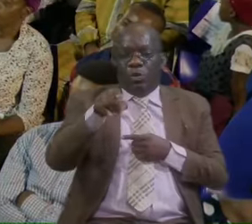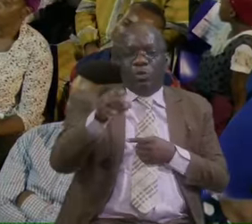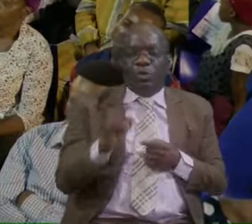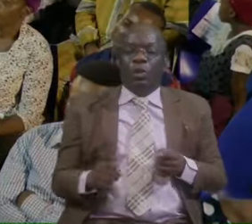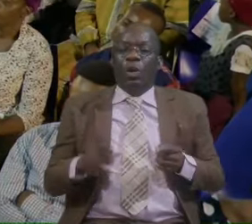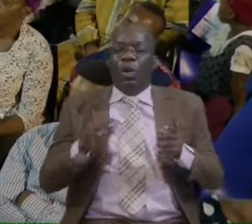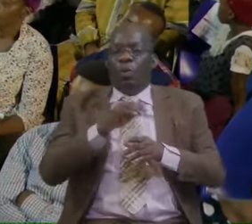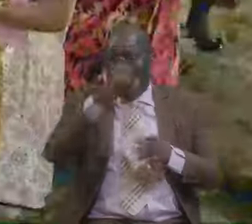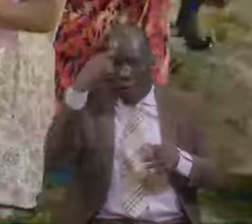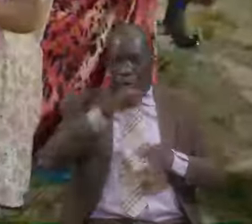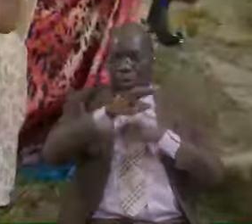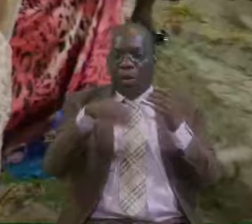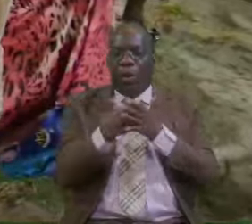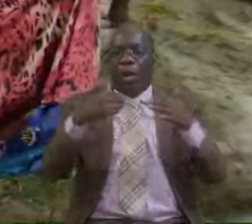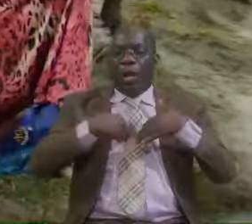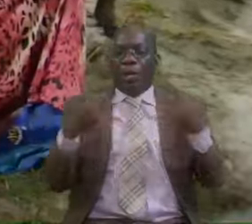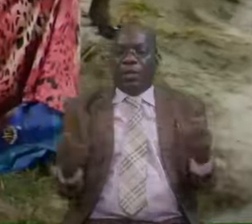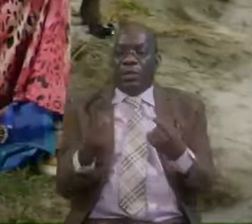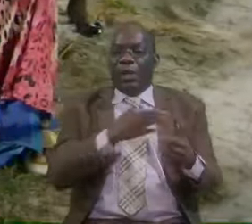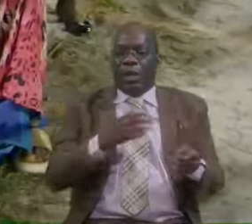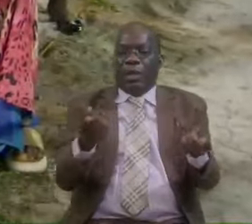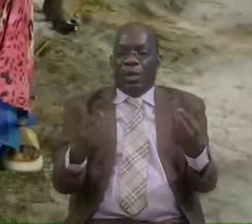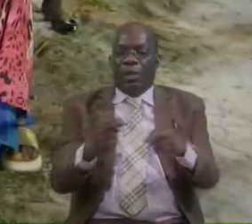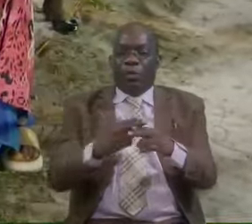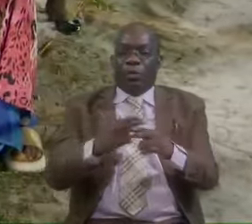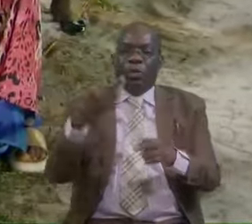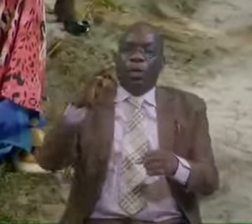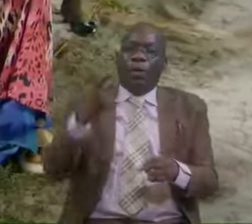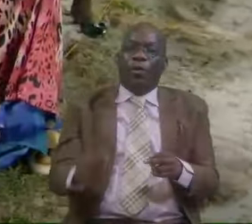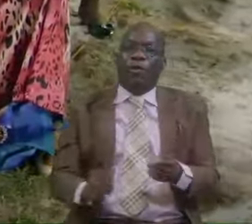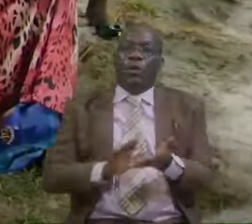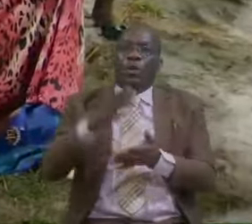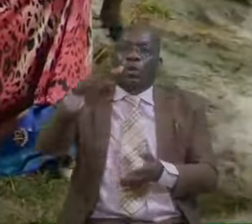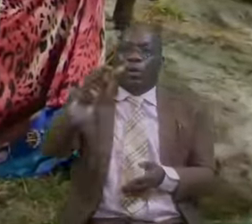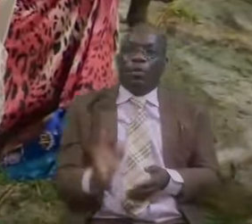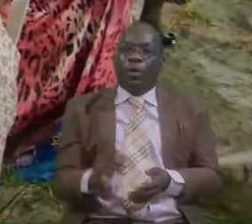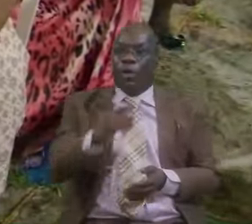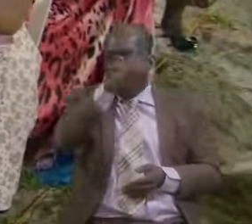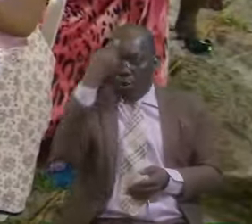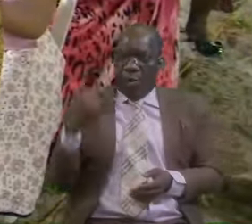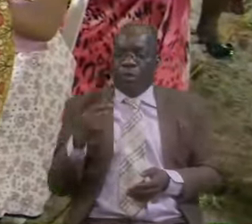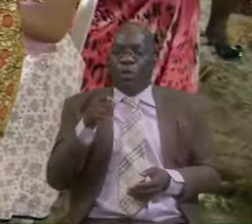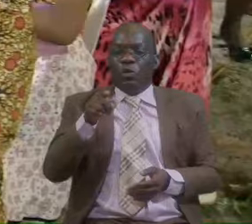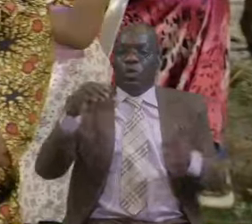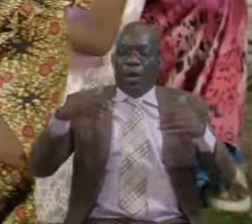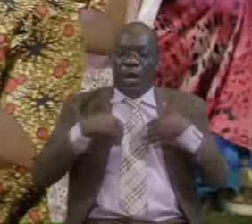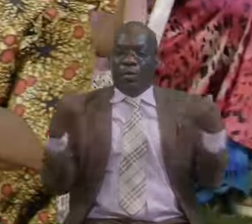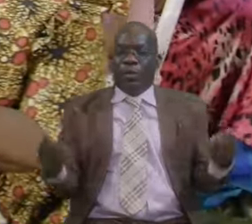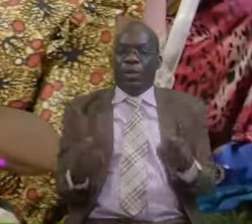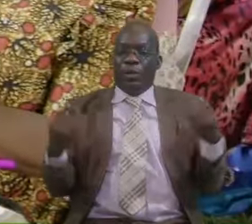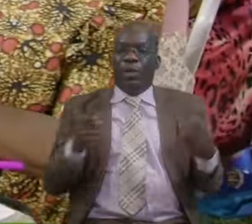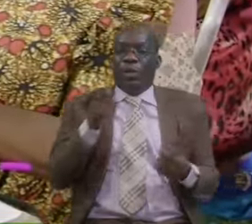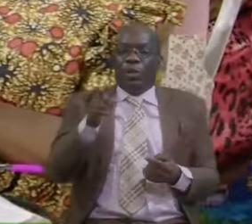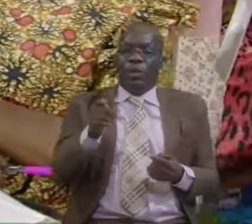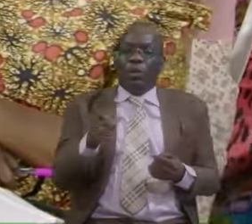come short of the glory of God. And because you had sinned, you bear